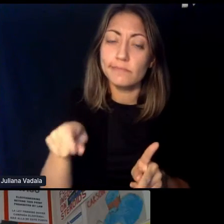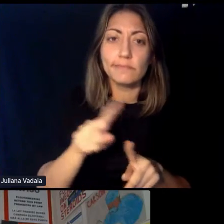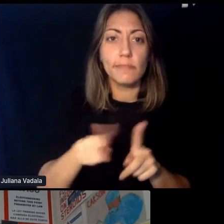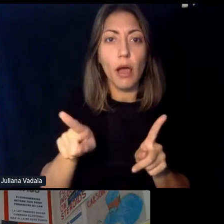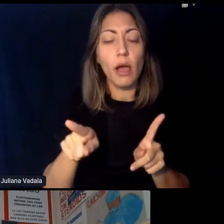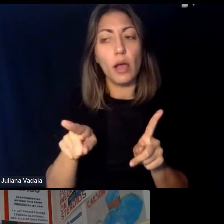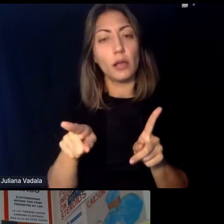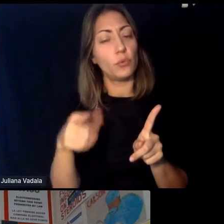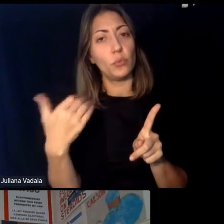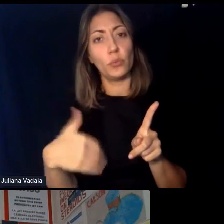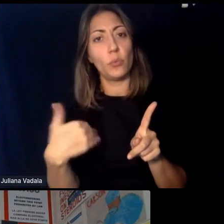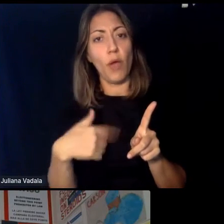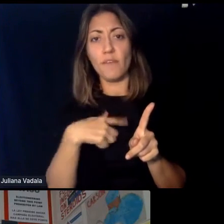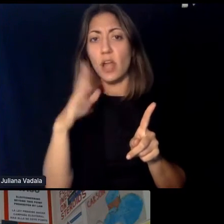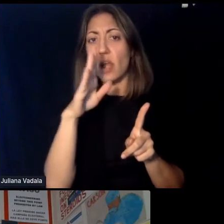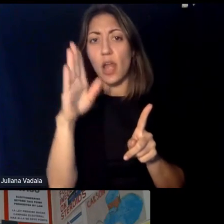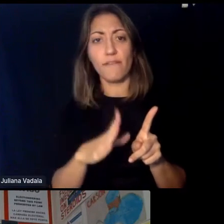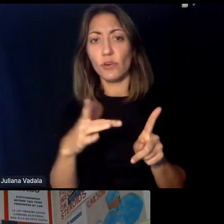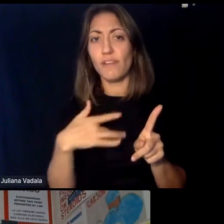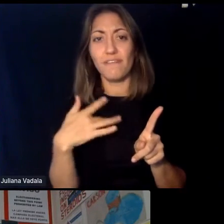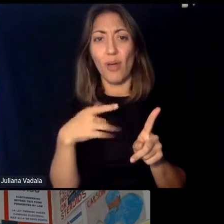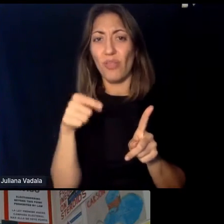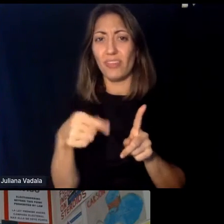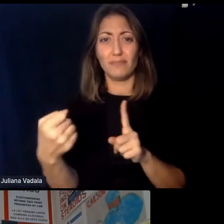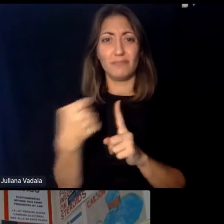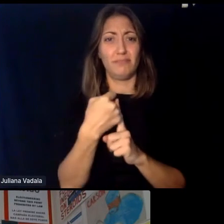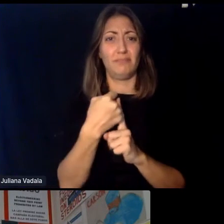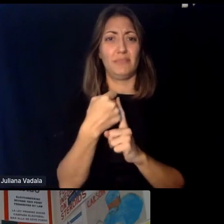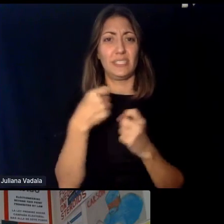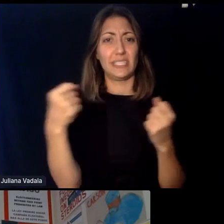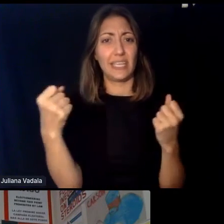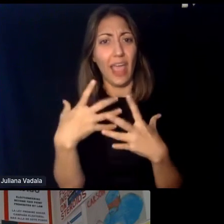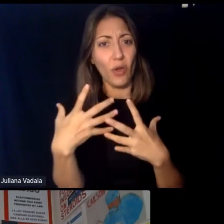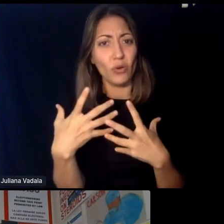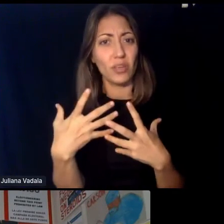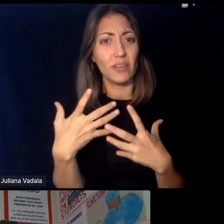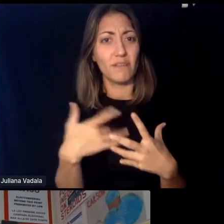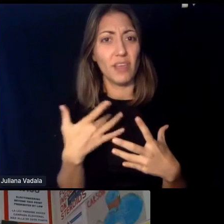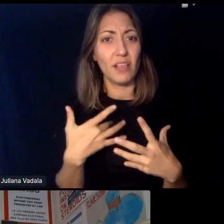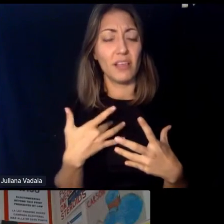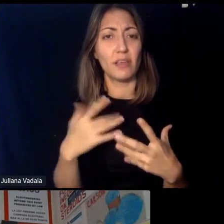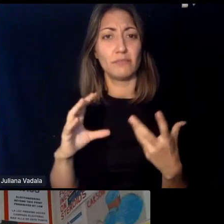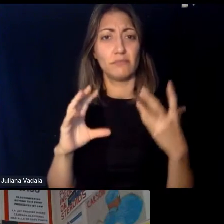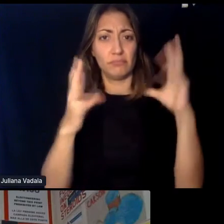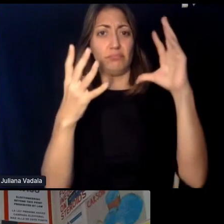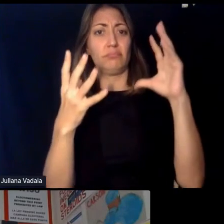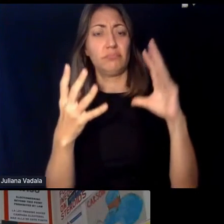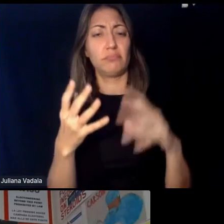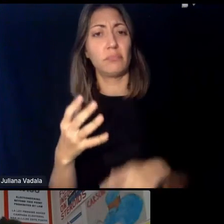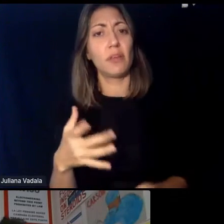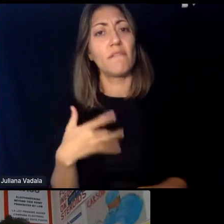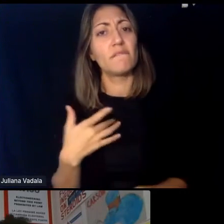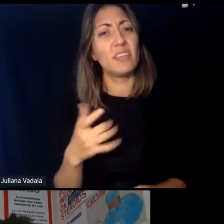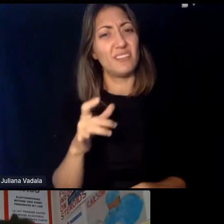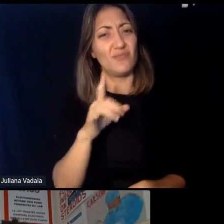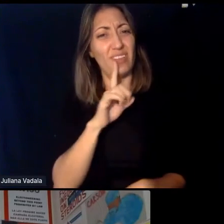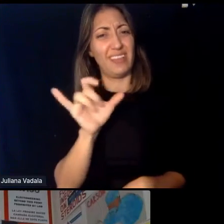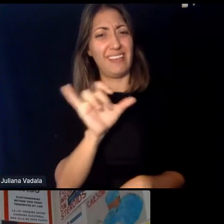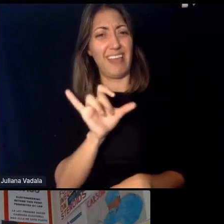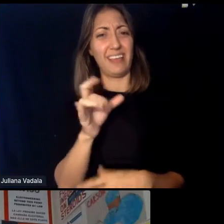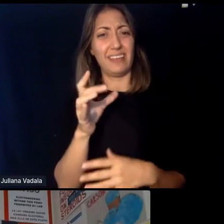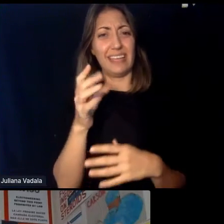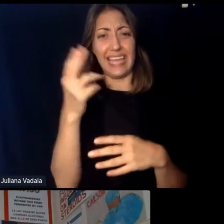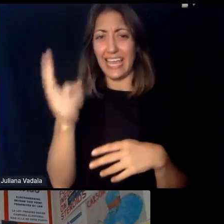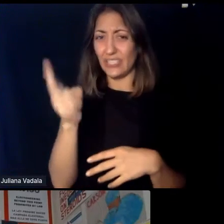before. It kind of feels like the weight of history on my shoulders. And I feel like I either have to take action or